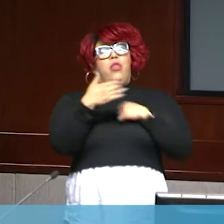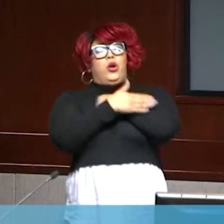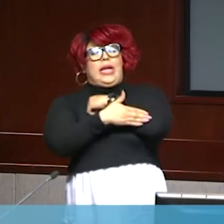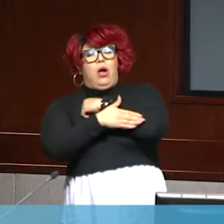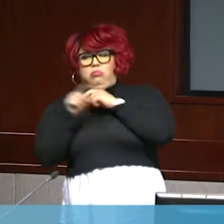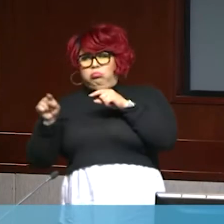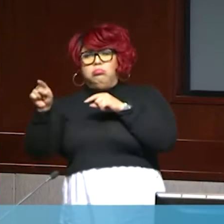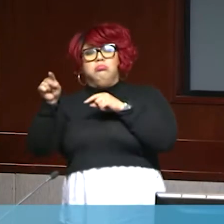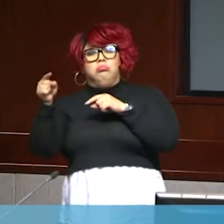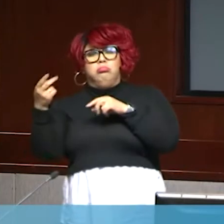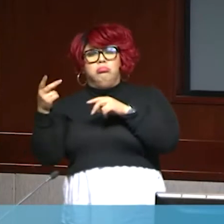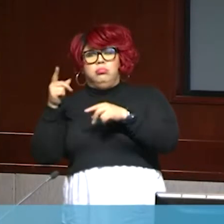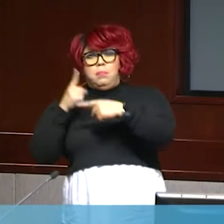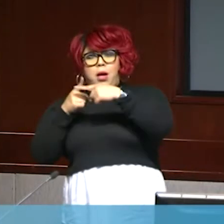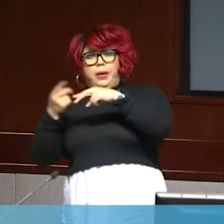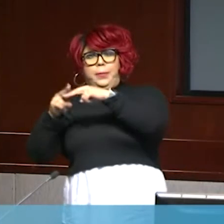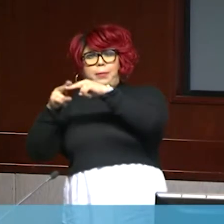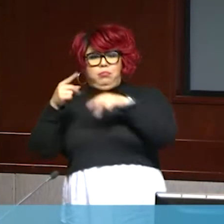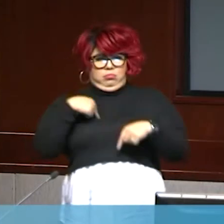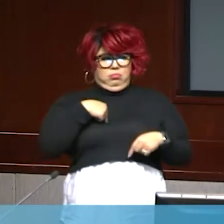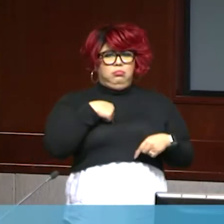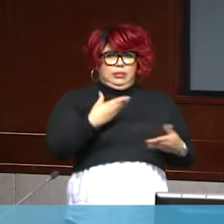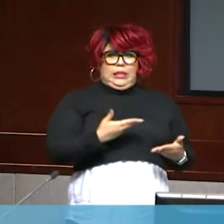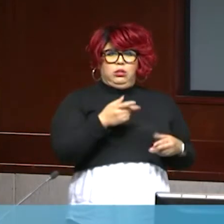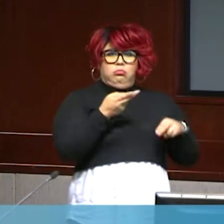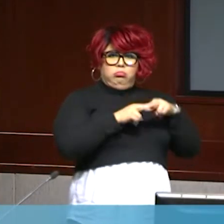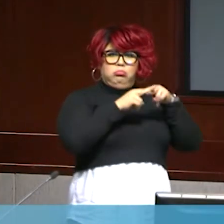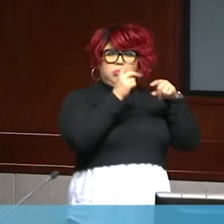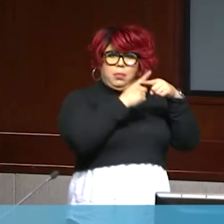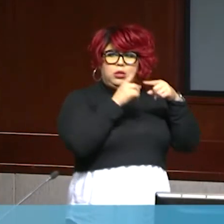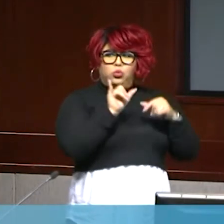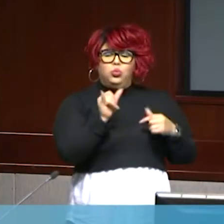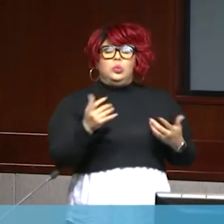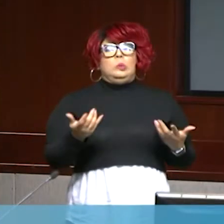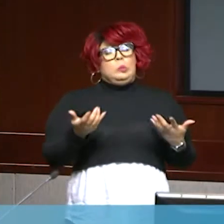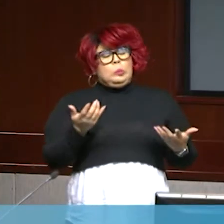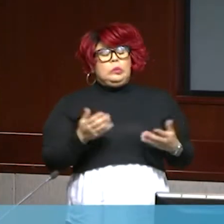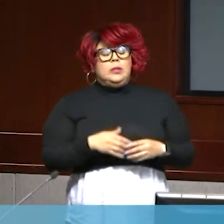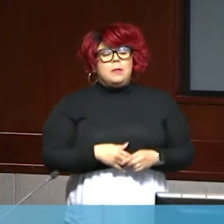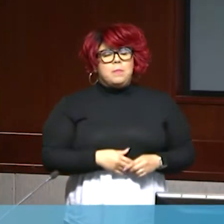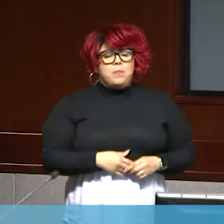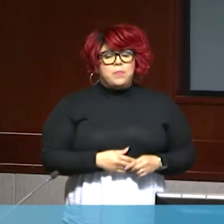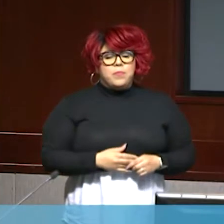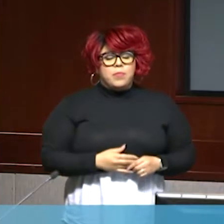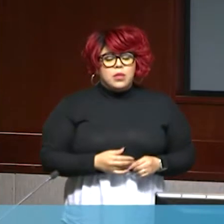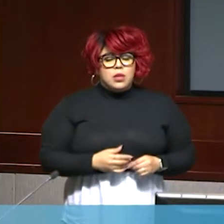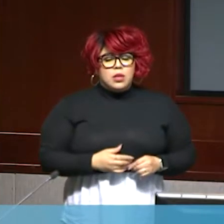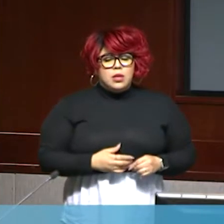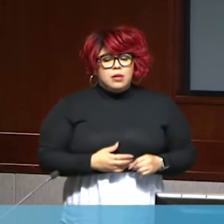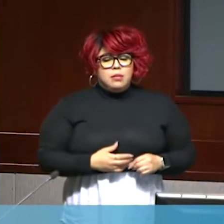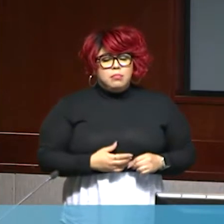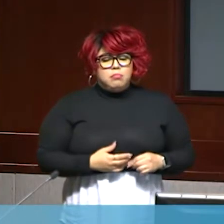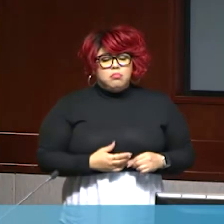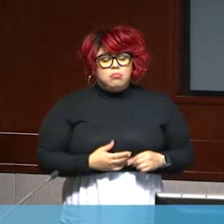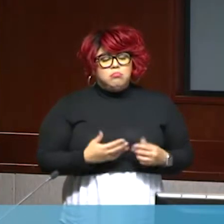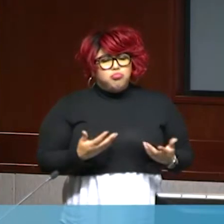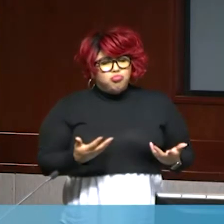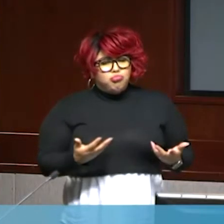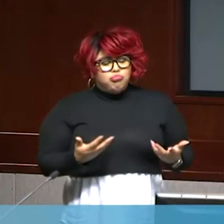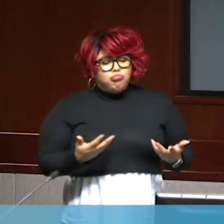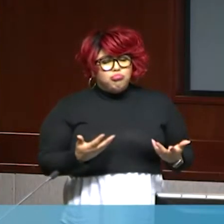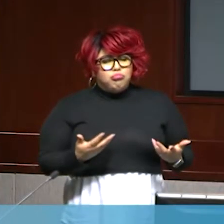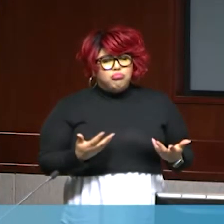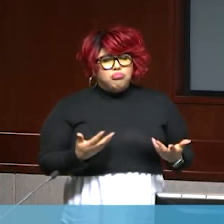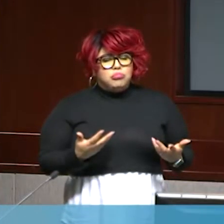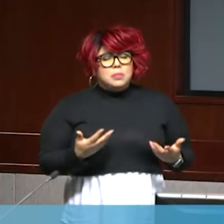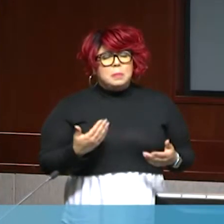elevated transmission of COVID-19 as well as elevated hospitalization rates, what Ryan just said. Specifically, and I